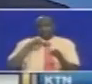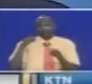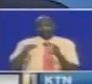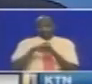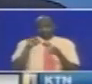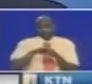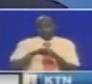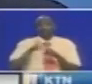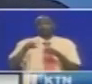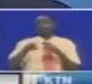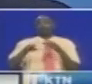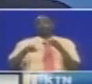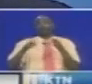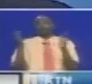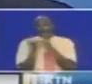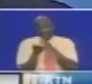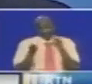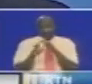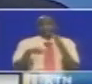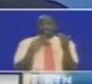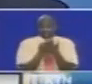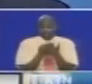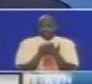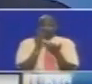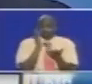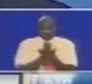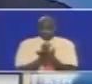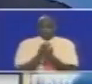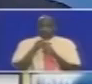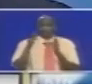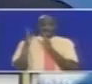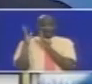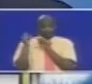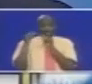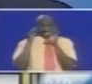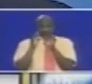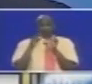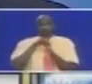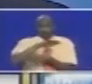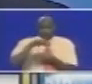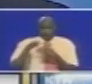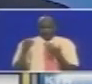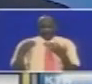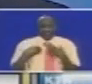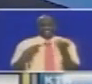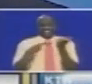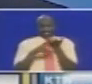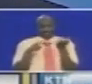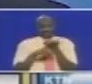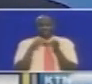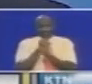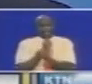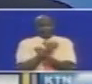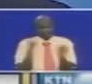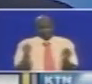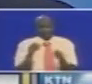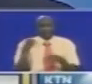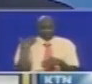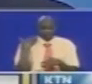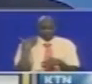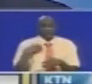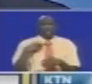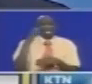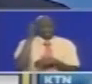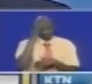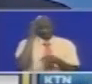up for a petition. But actually, we hoped that if we all the technology had worked very well, and I know